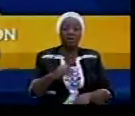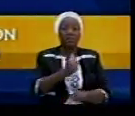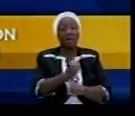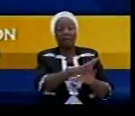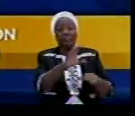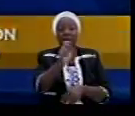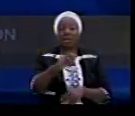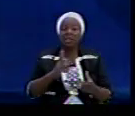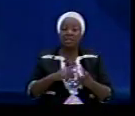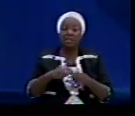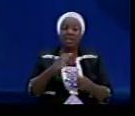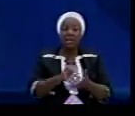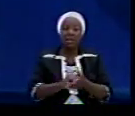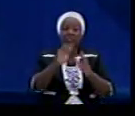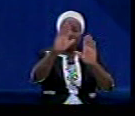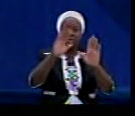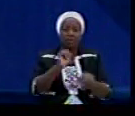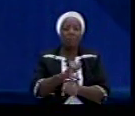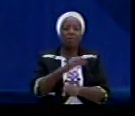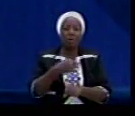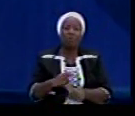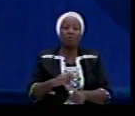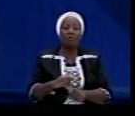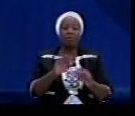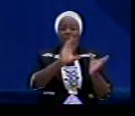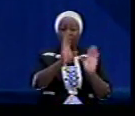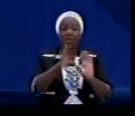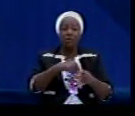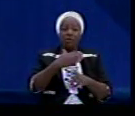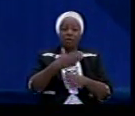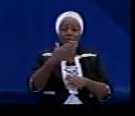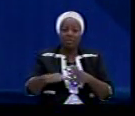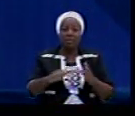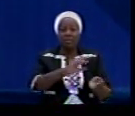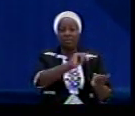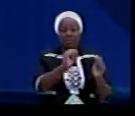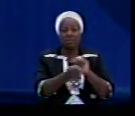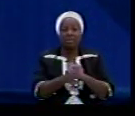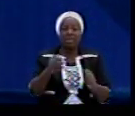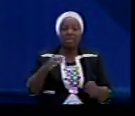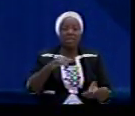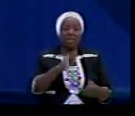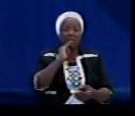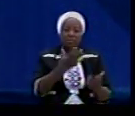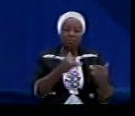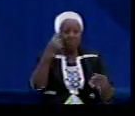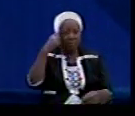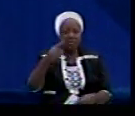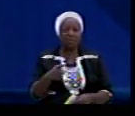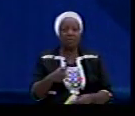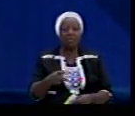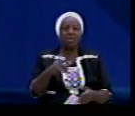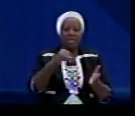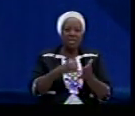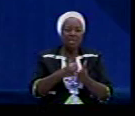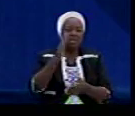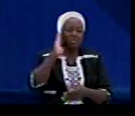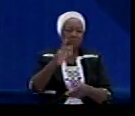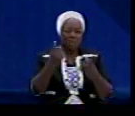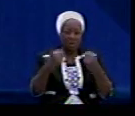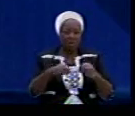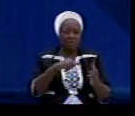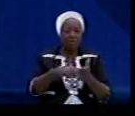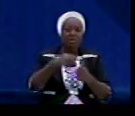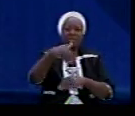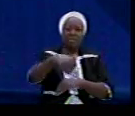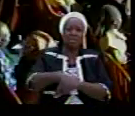And that miracle of conversion, of total transformation, is waiting for you. It will come tonight